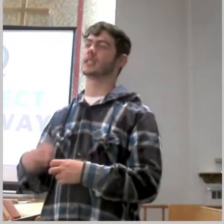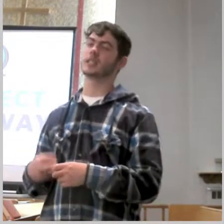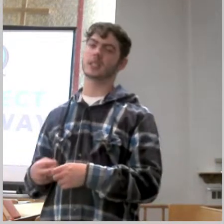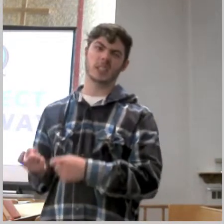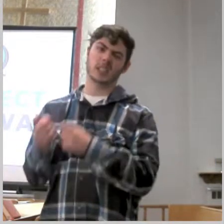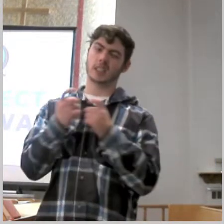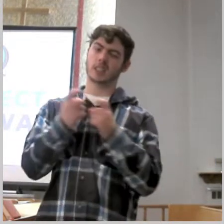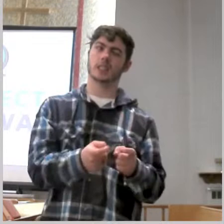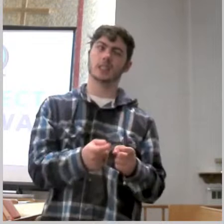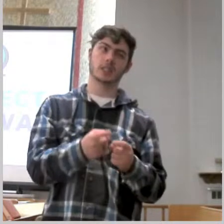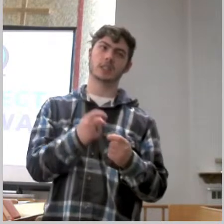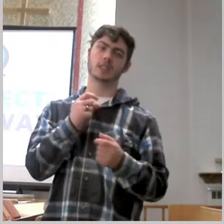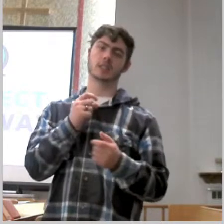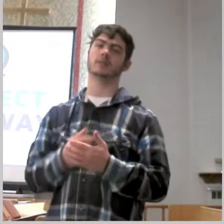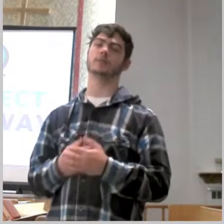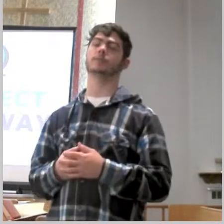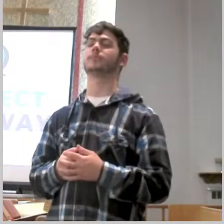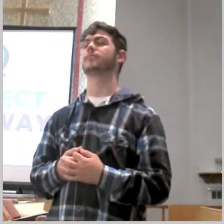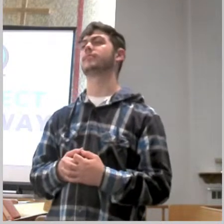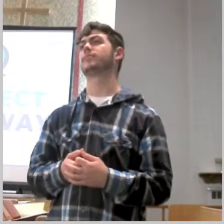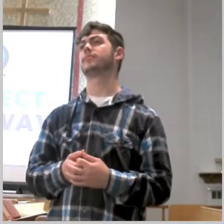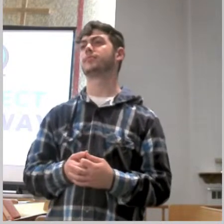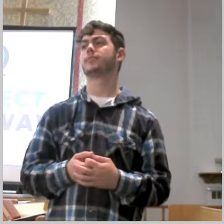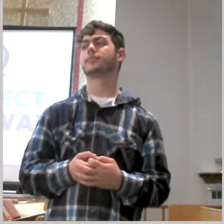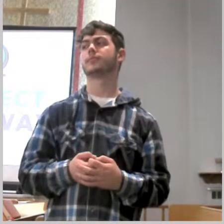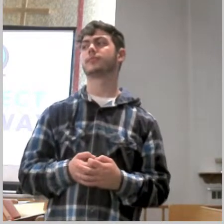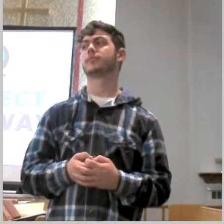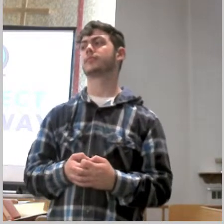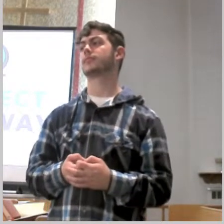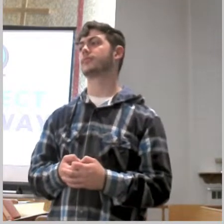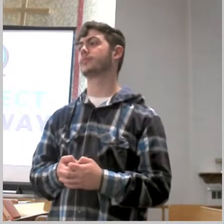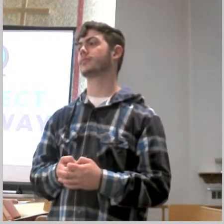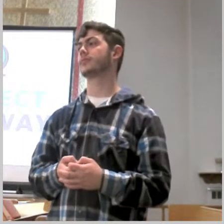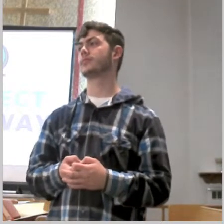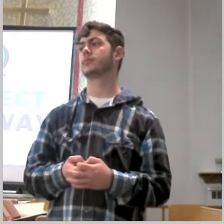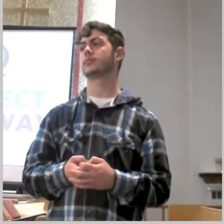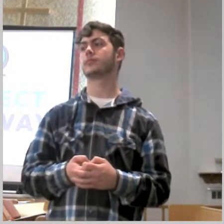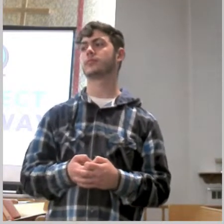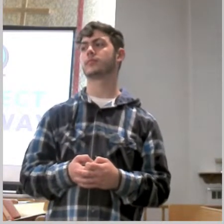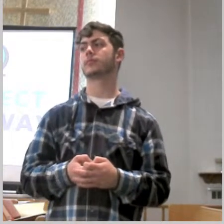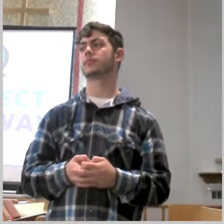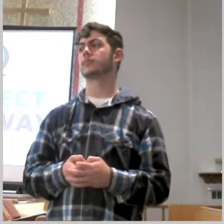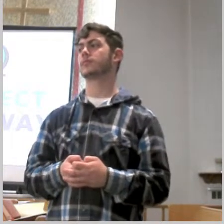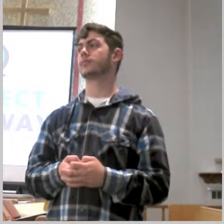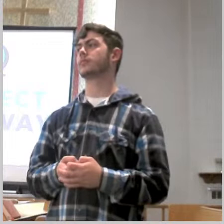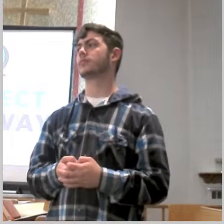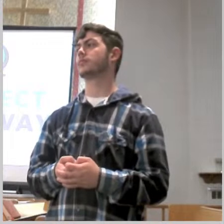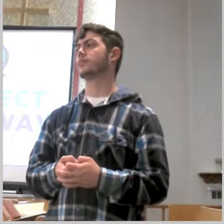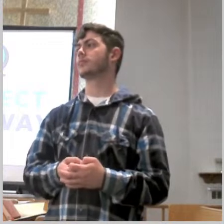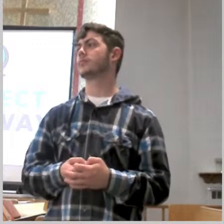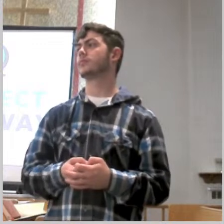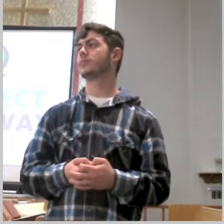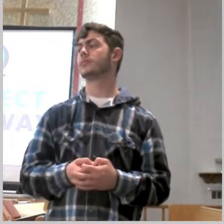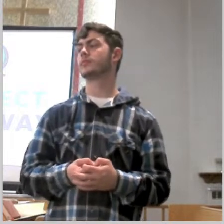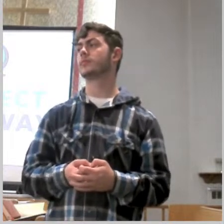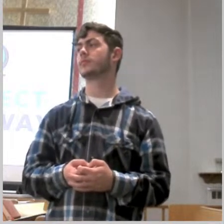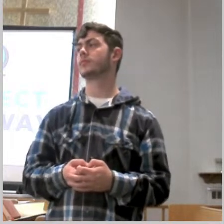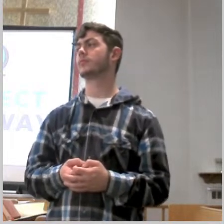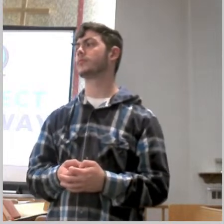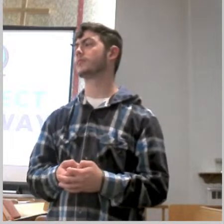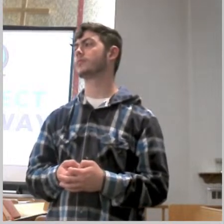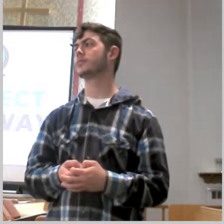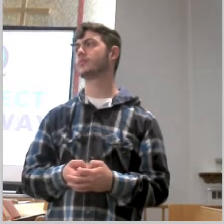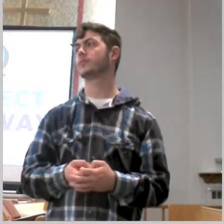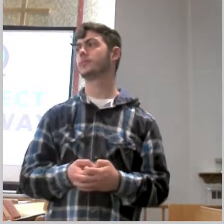to imitate that and help our faith grow. That's the call for us to give sacrificially. But again, it goes more